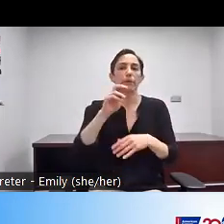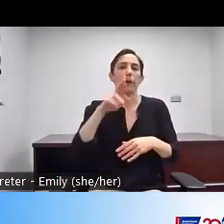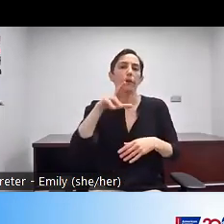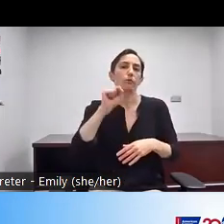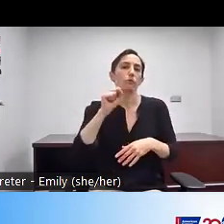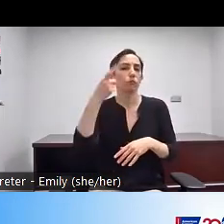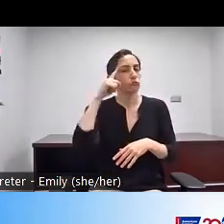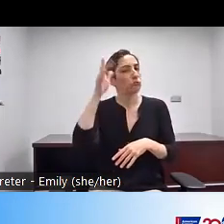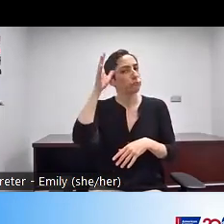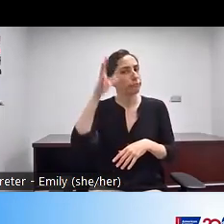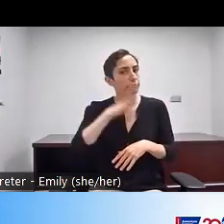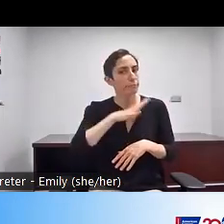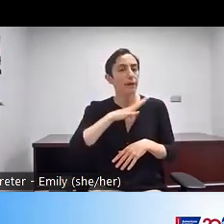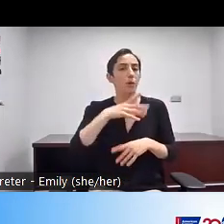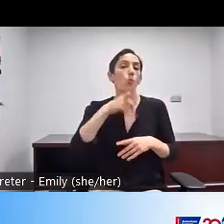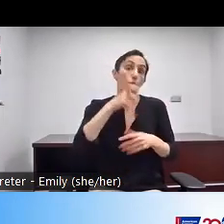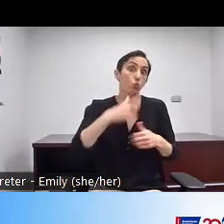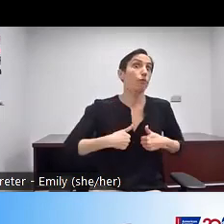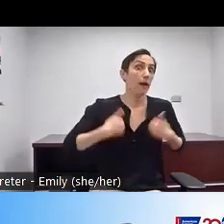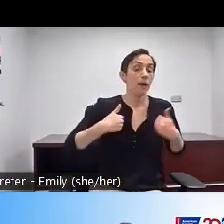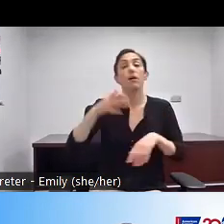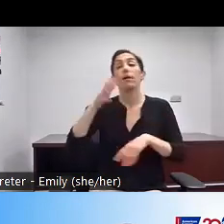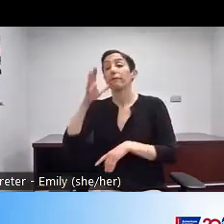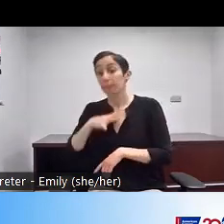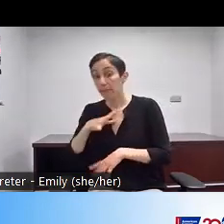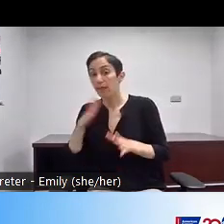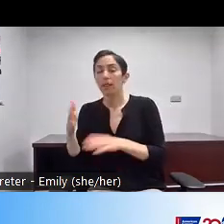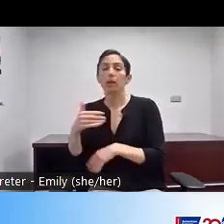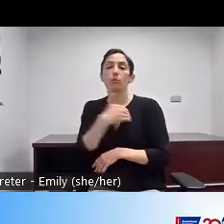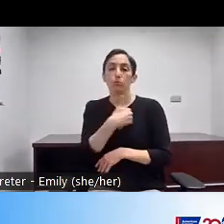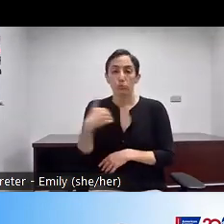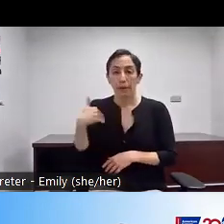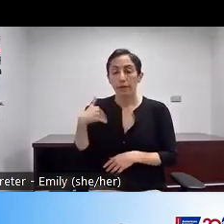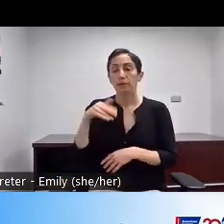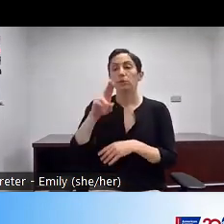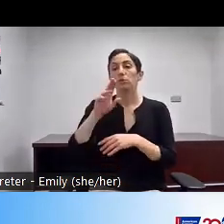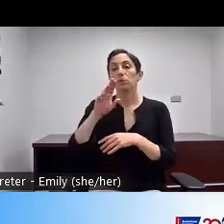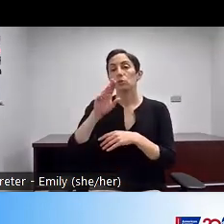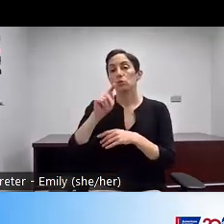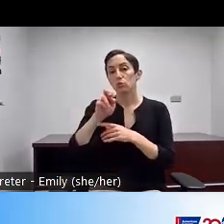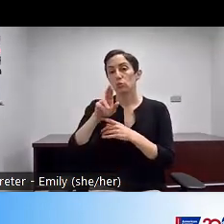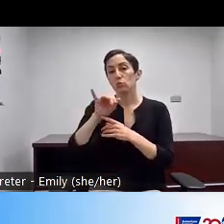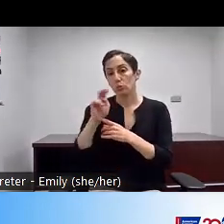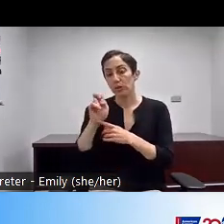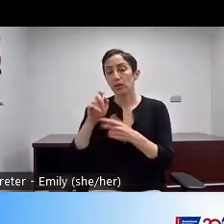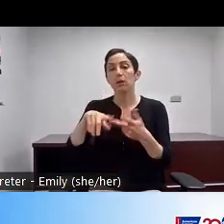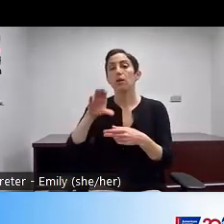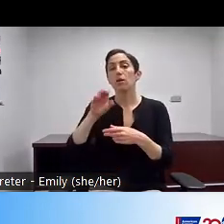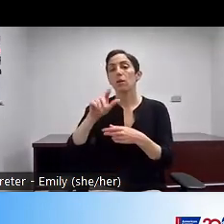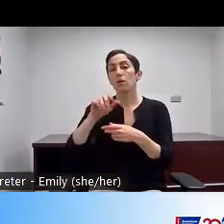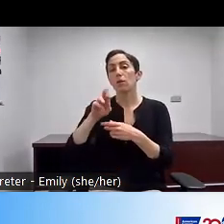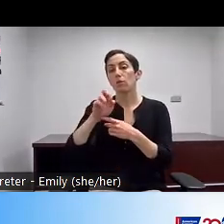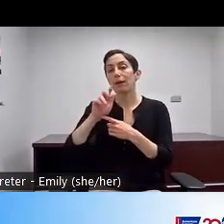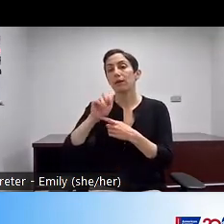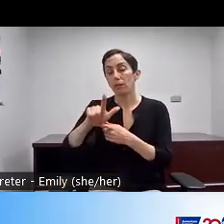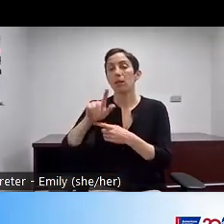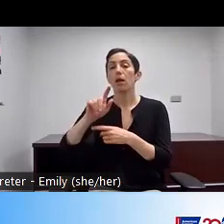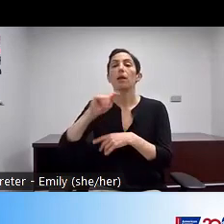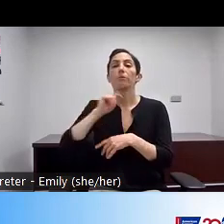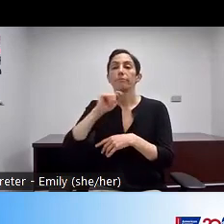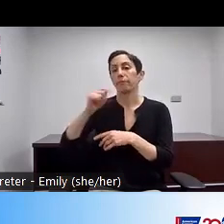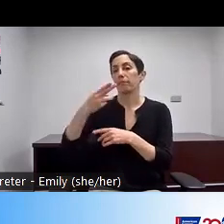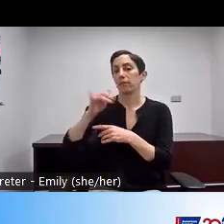affliction of cancer survivors, and females being breast, uterine cancer, colorectal, and thyroid cancer. And as you can